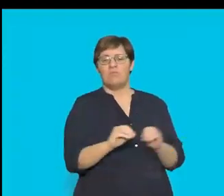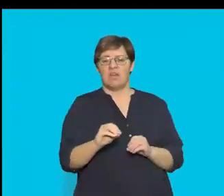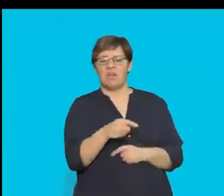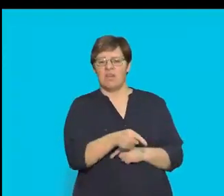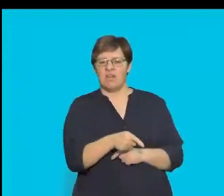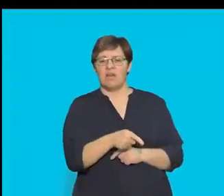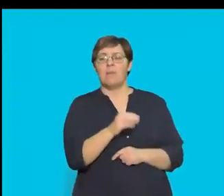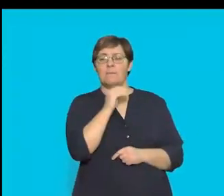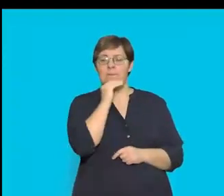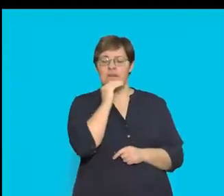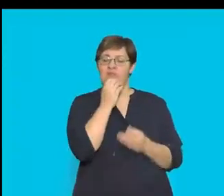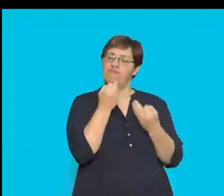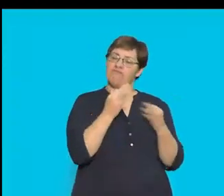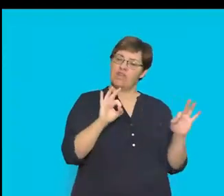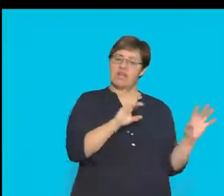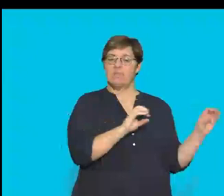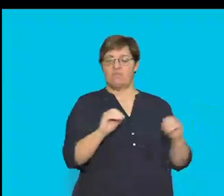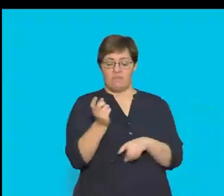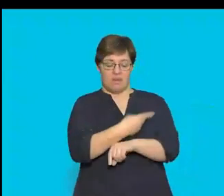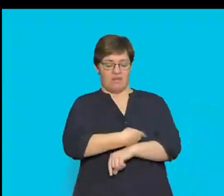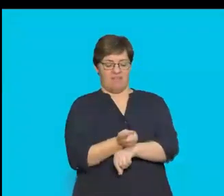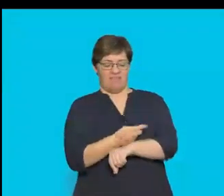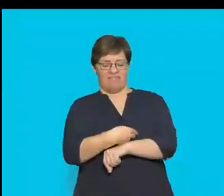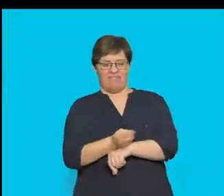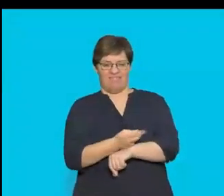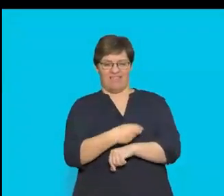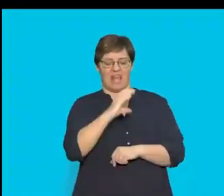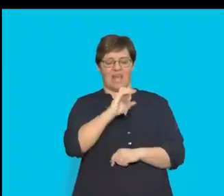compass. So a compass is just